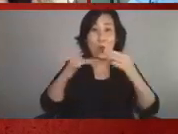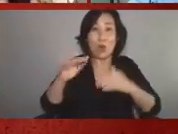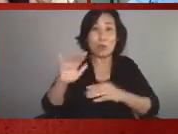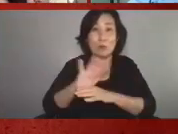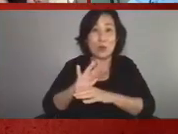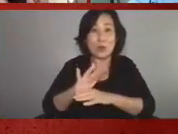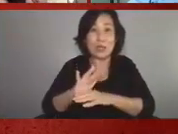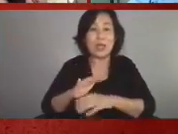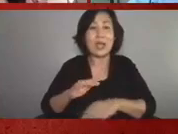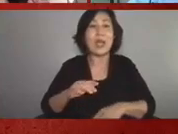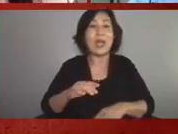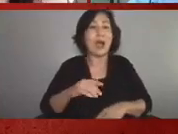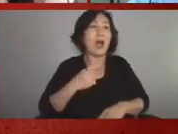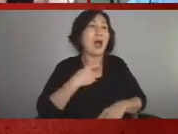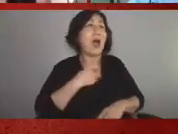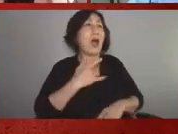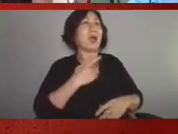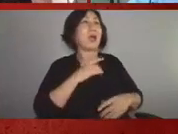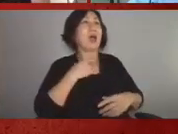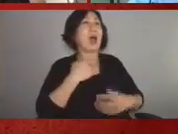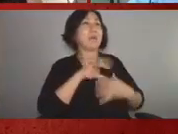see is with him me. and his. I'm one with the Force.